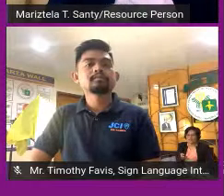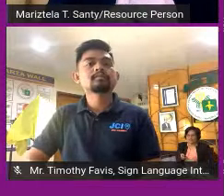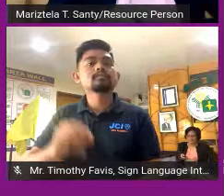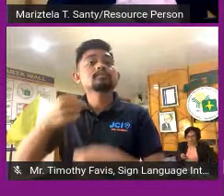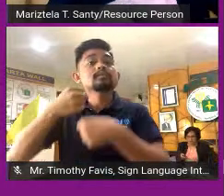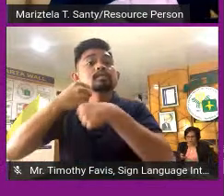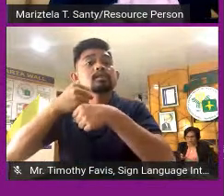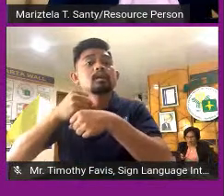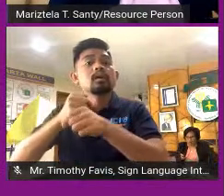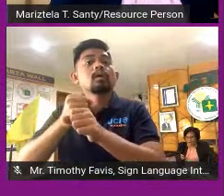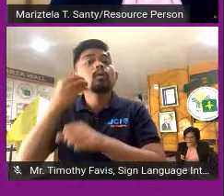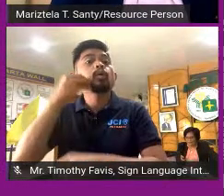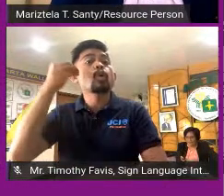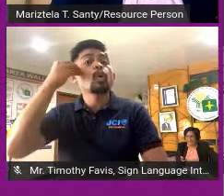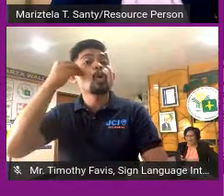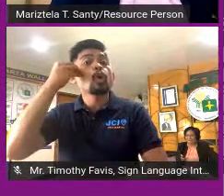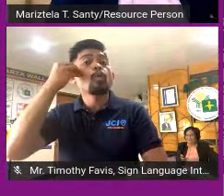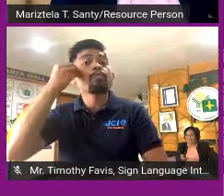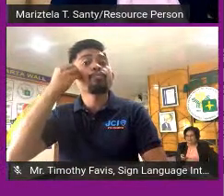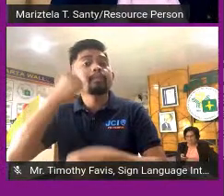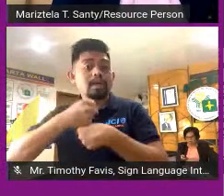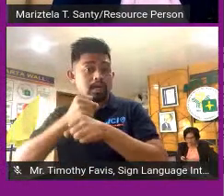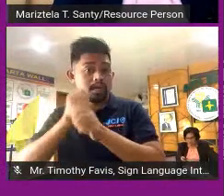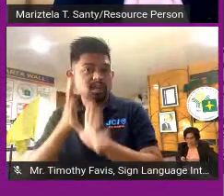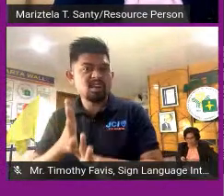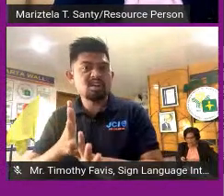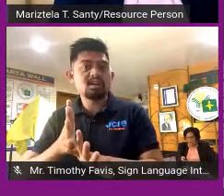homemaker, weak or mahina,